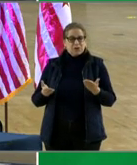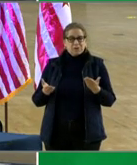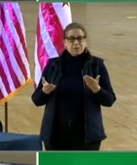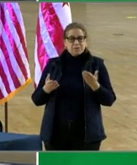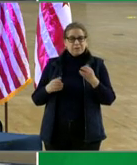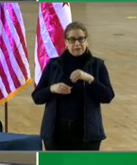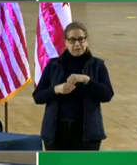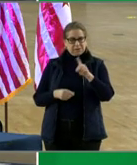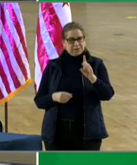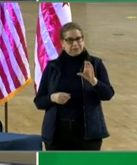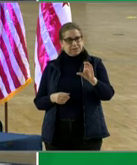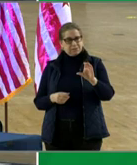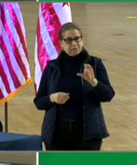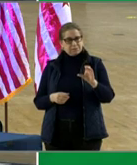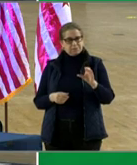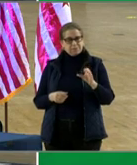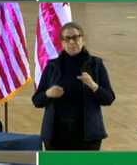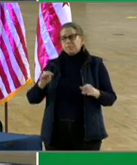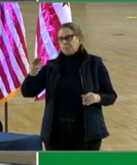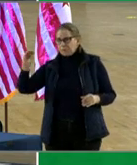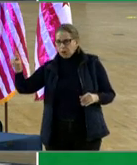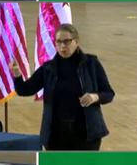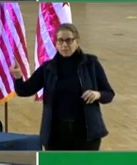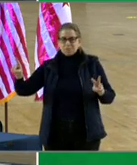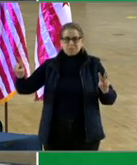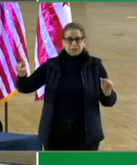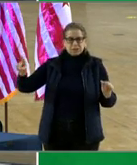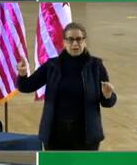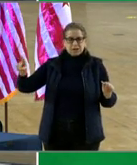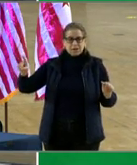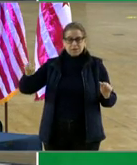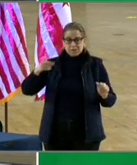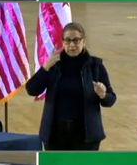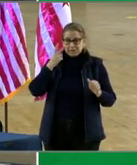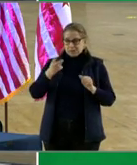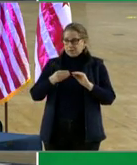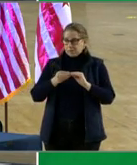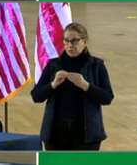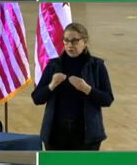entire region. And those numbers are on slide 6.